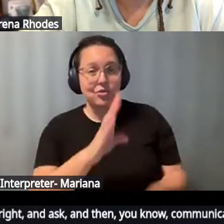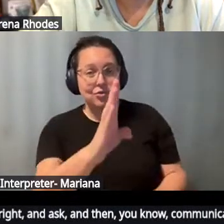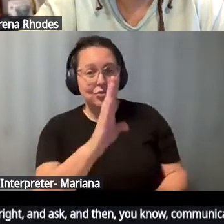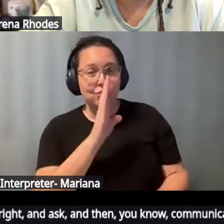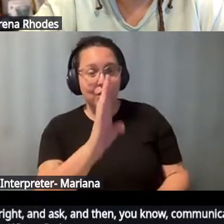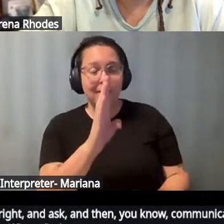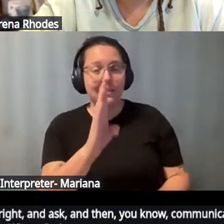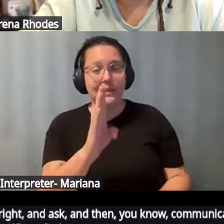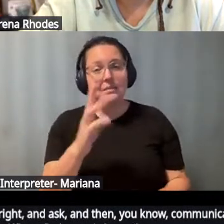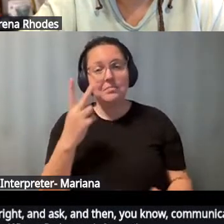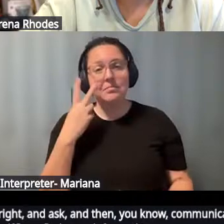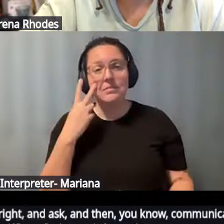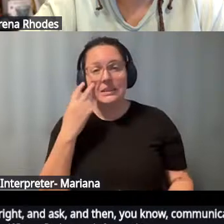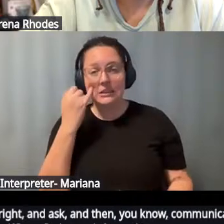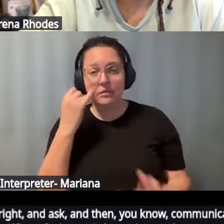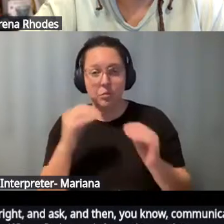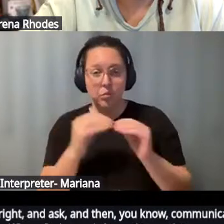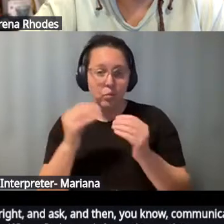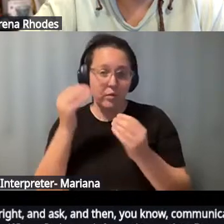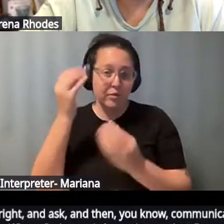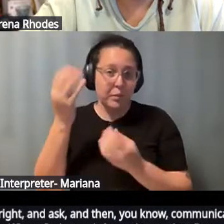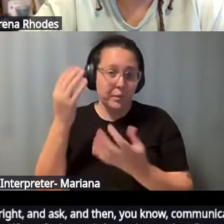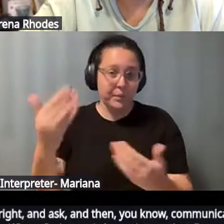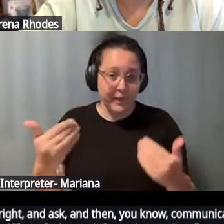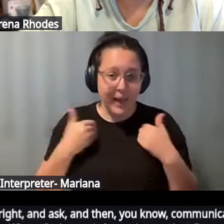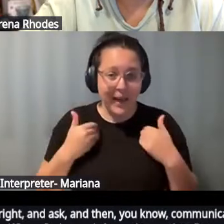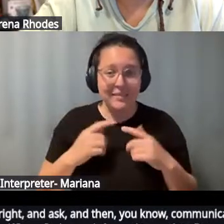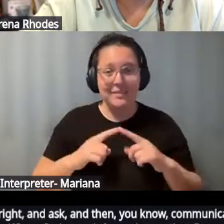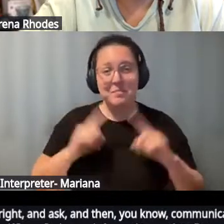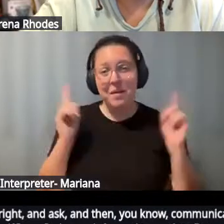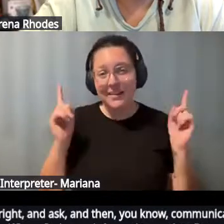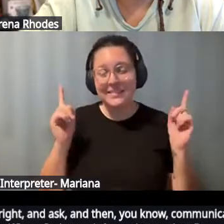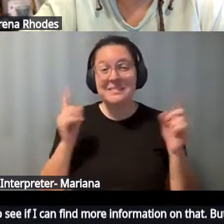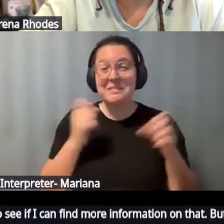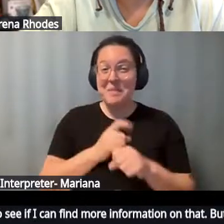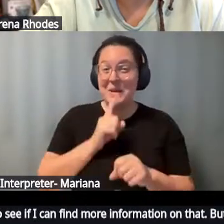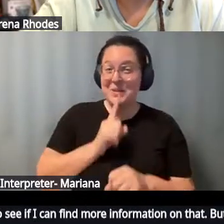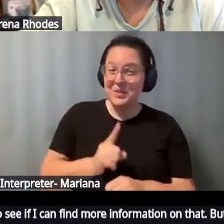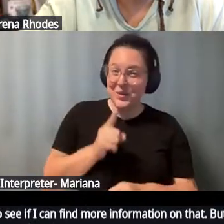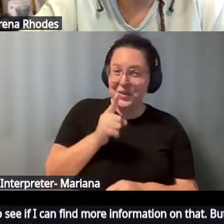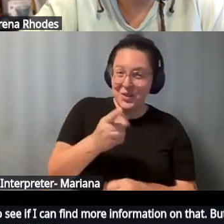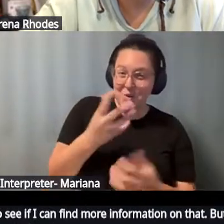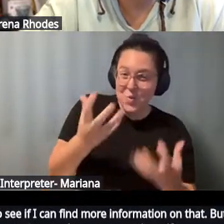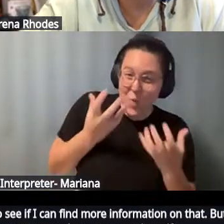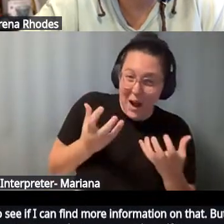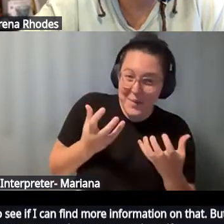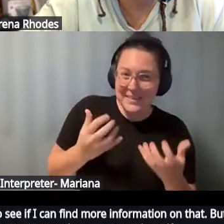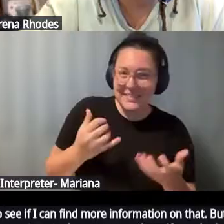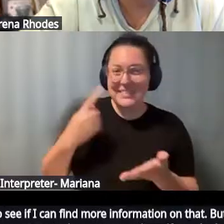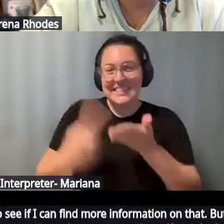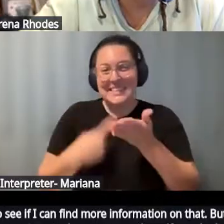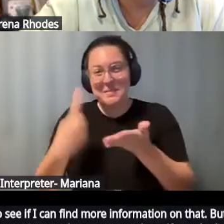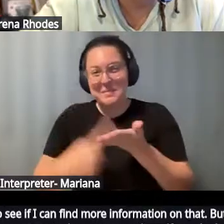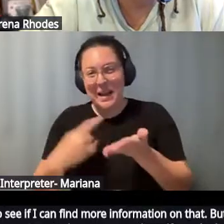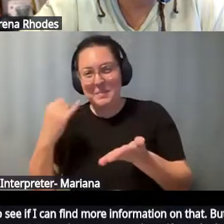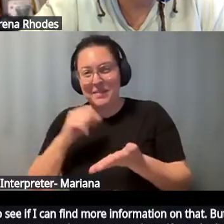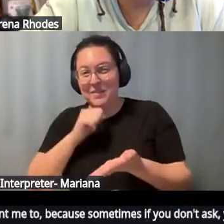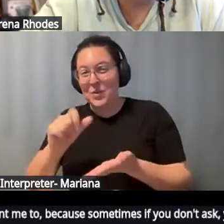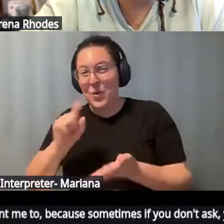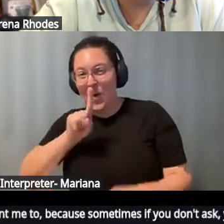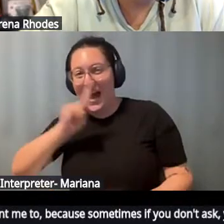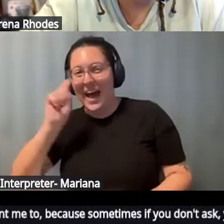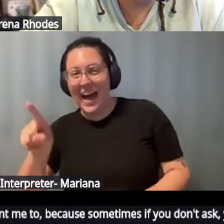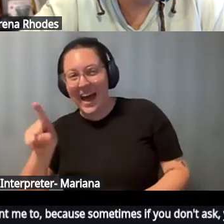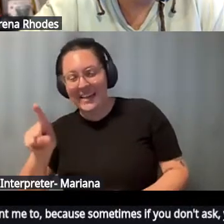more information on that. But you have to make sure you want me to, because sometimes if you don't ask, no one stops you. If I ask, then there